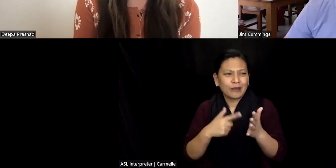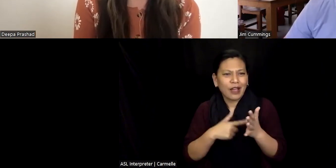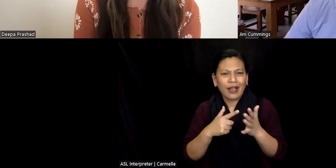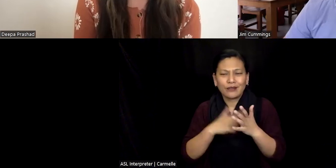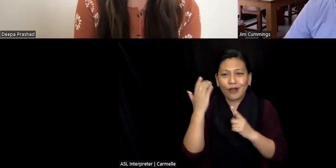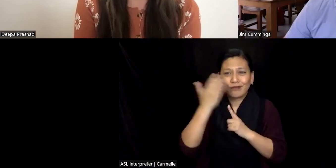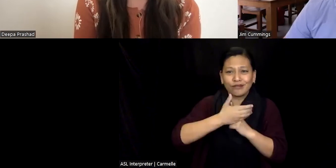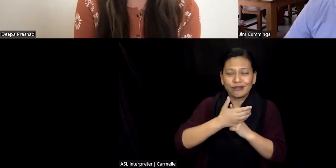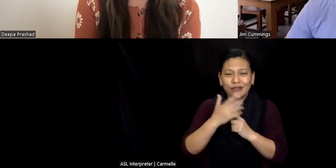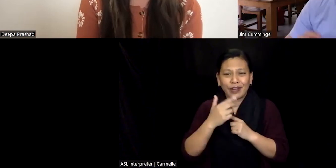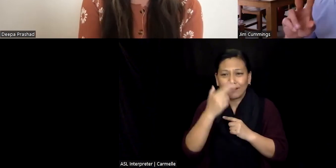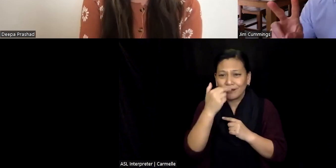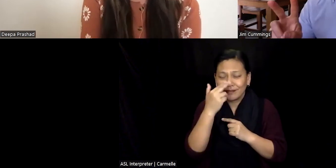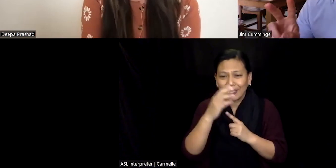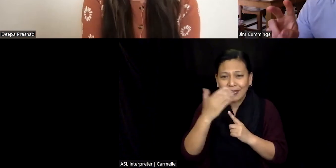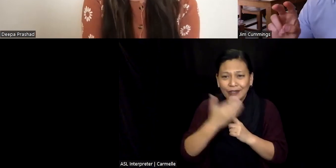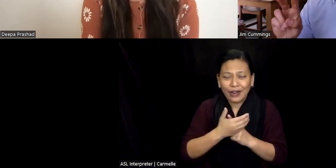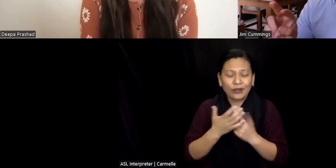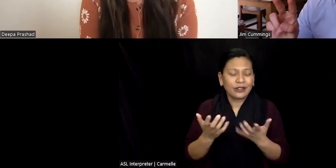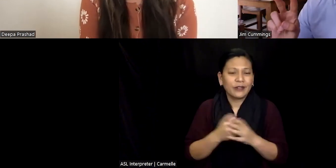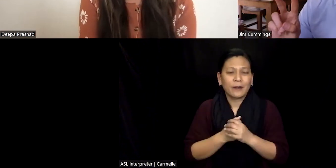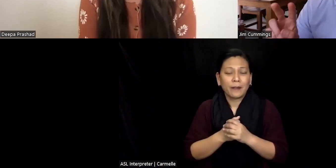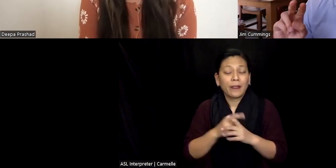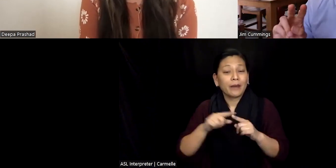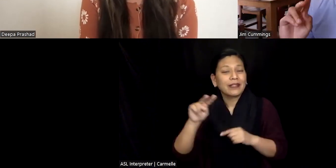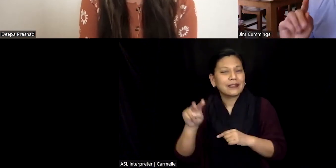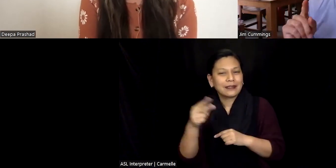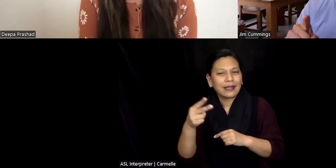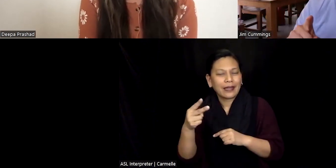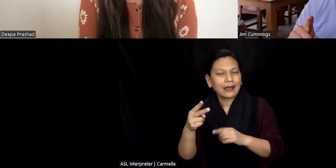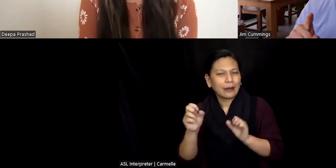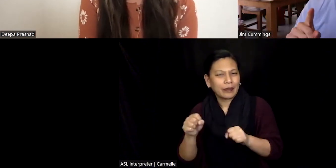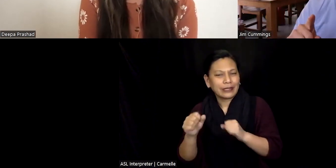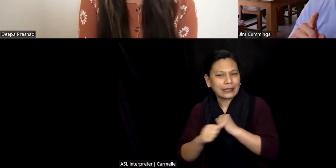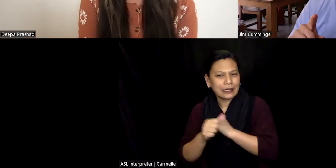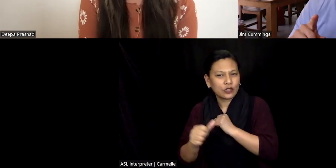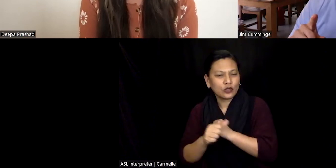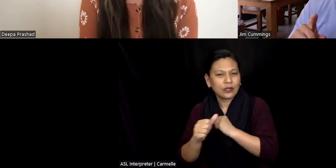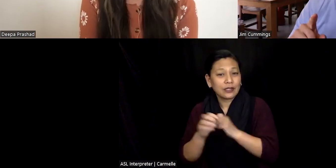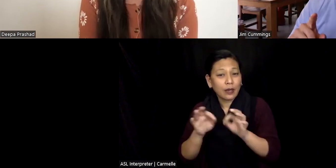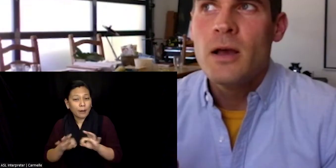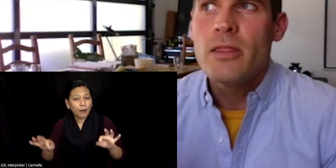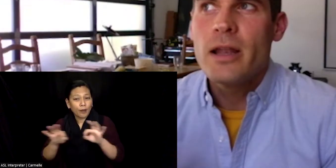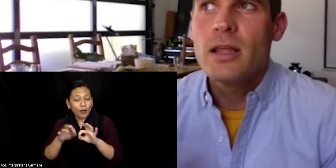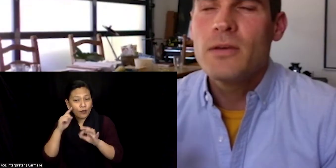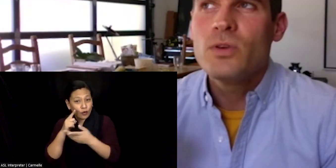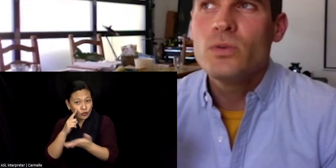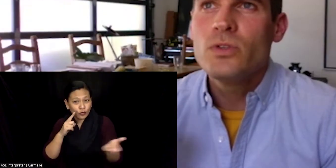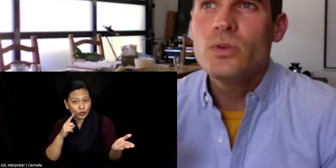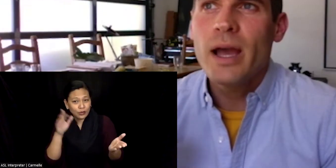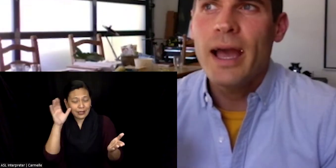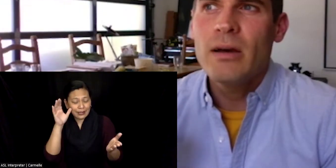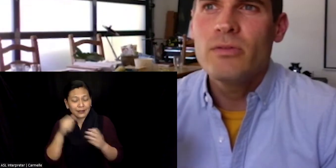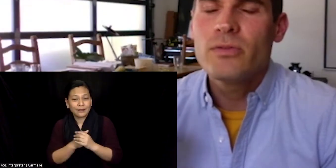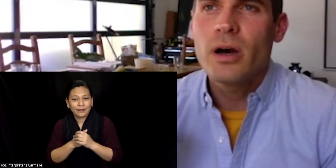and it's really fun. But then the second one is something that is dangerous that I think is an important thing for kids to hear, that if you